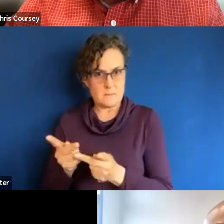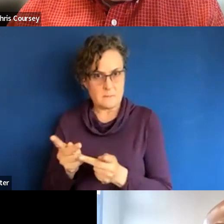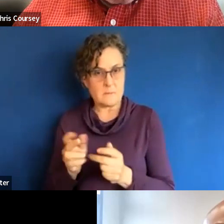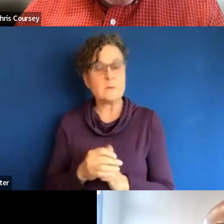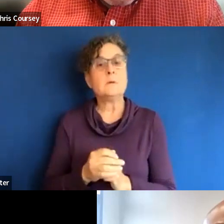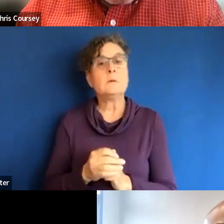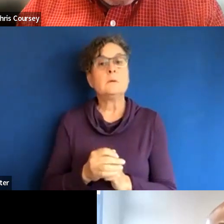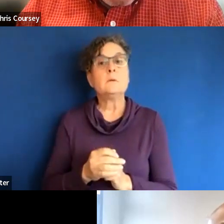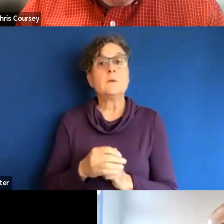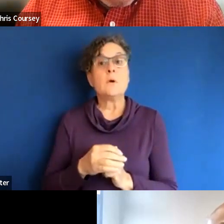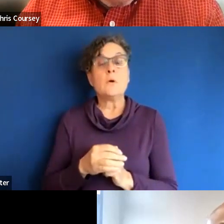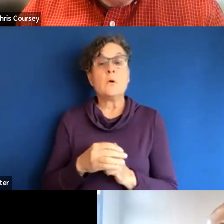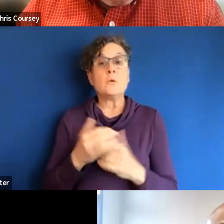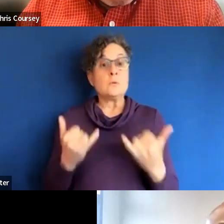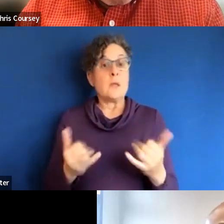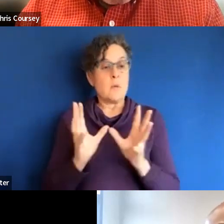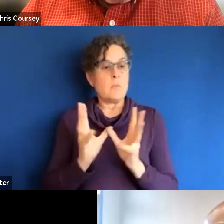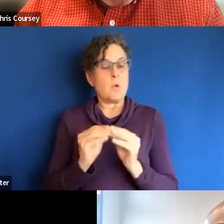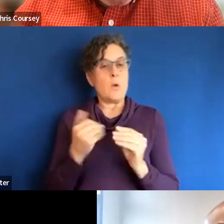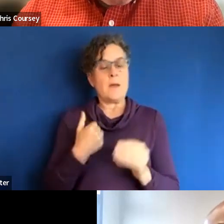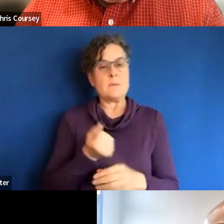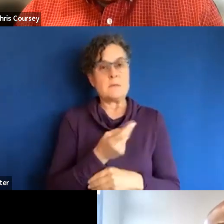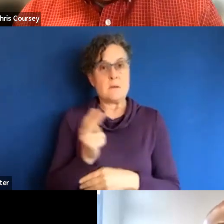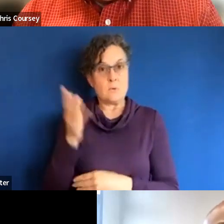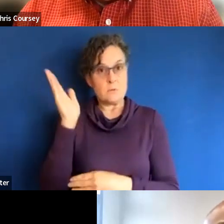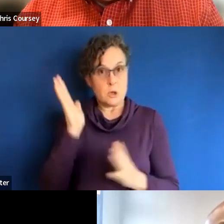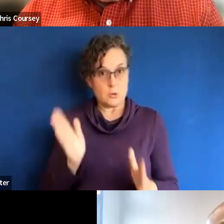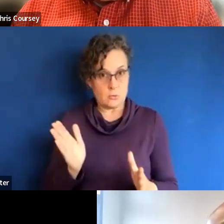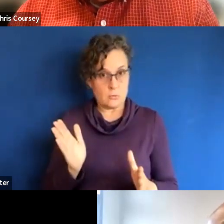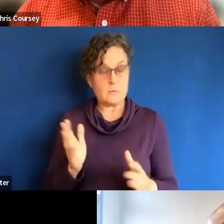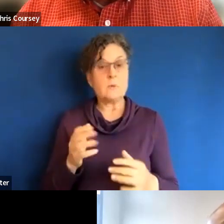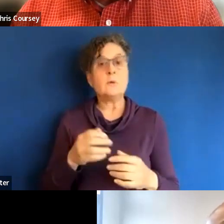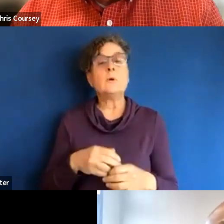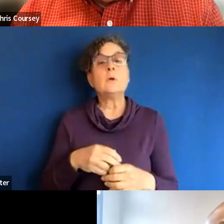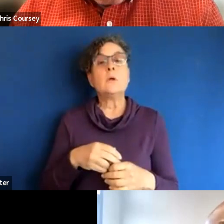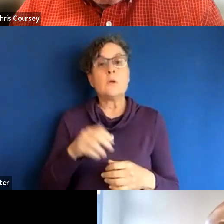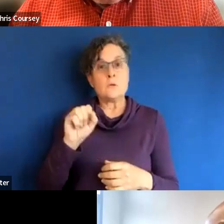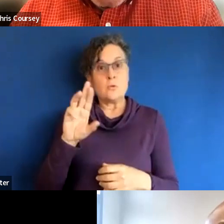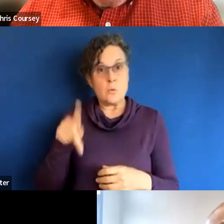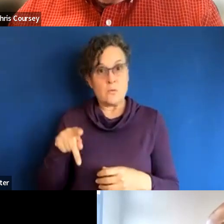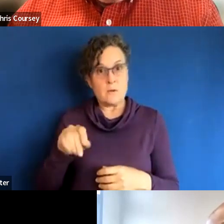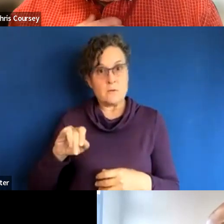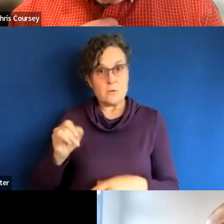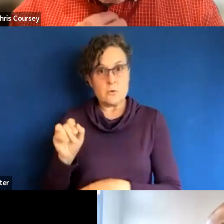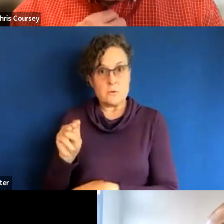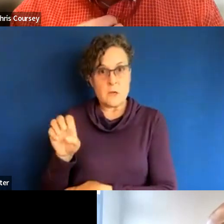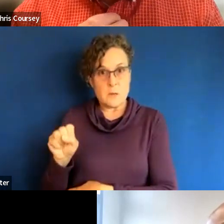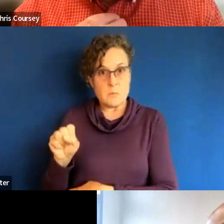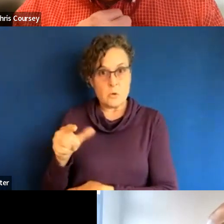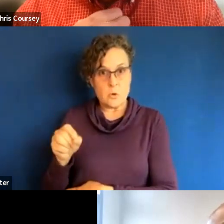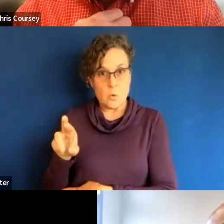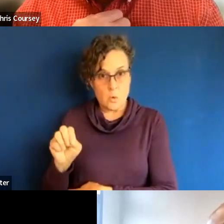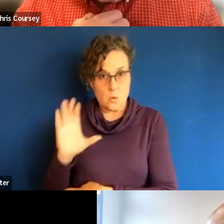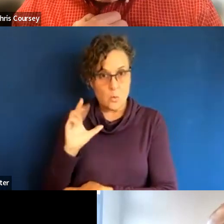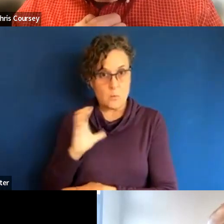be several speakers. I want to introduce, I'll be joined today by Supervisor James Gore, whose district includes the county campus